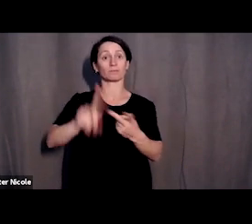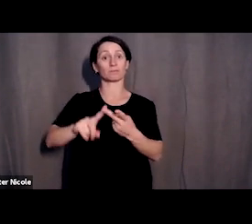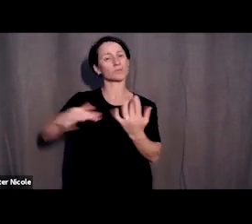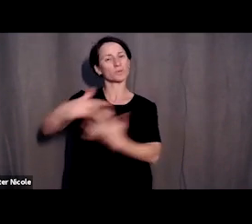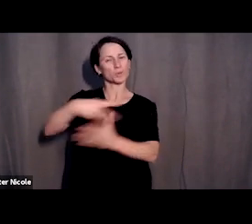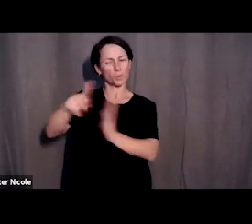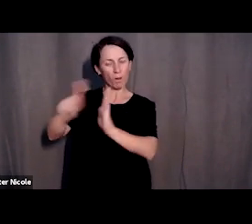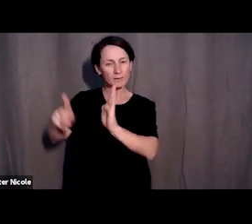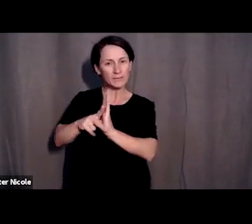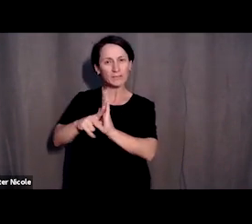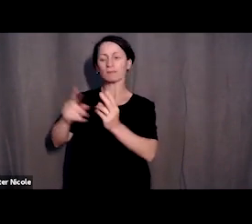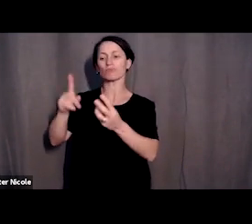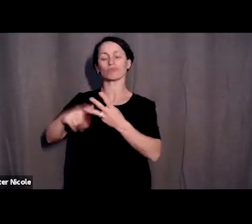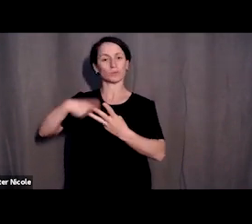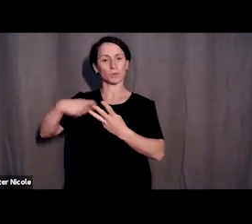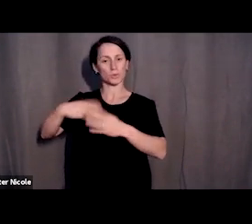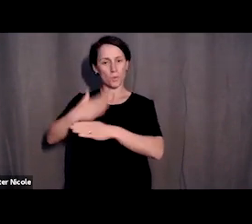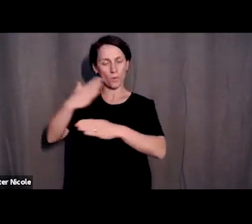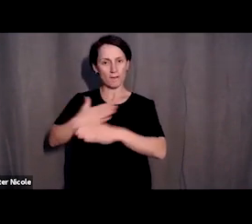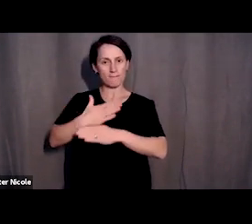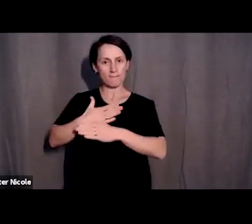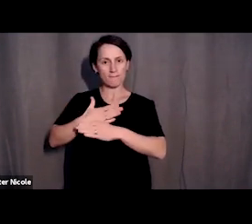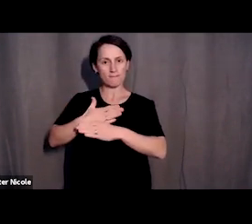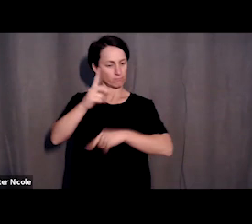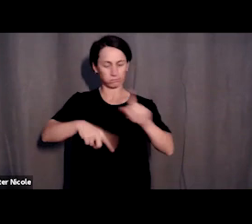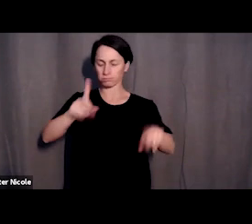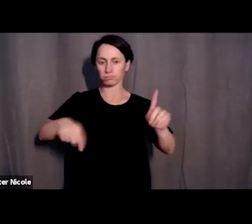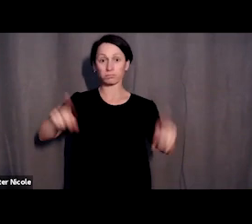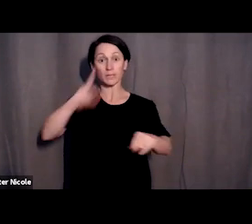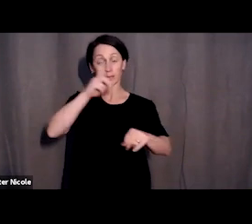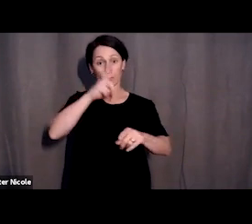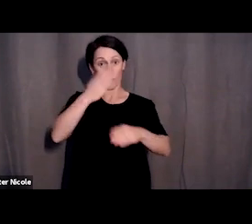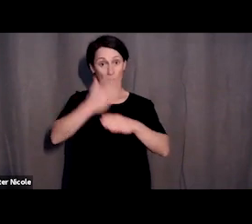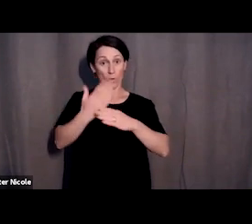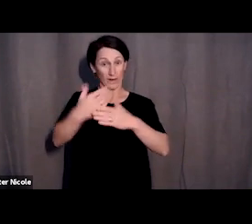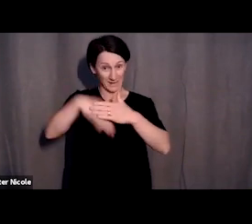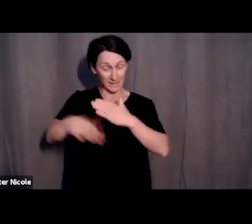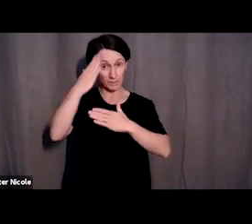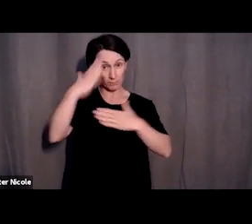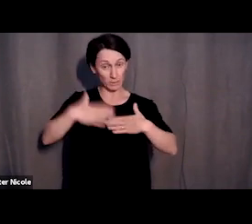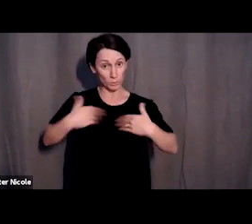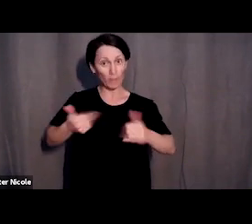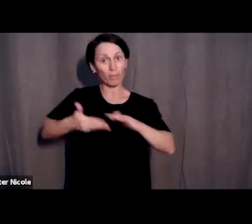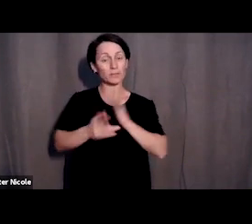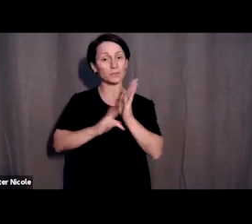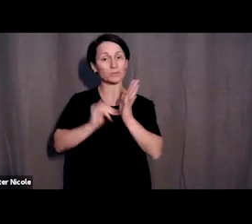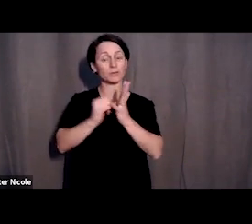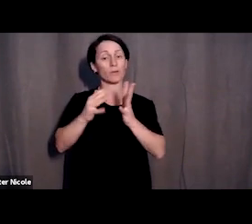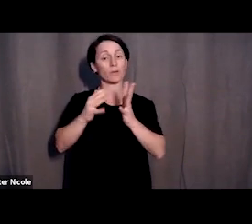policy backgrounds, a social worker, people that work directly within mental health within New South Wales Health